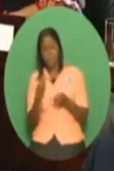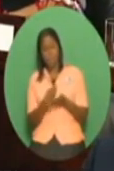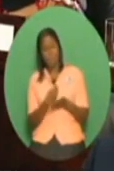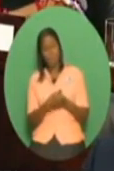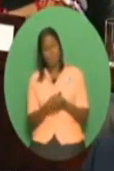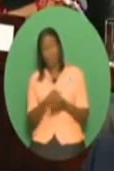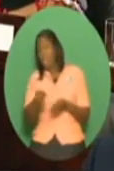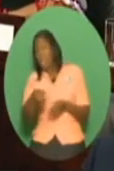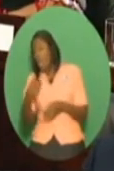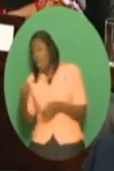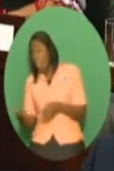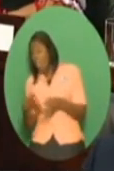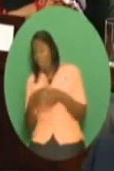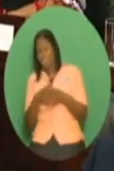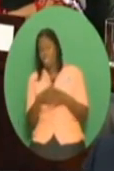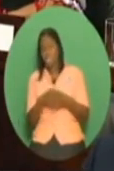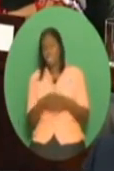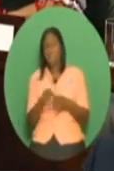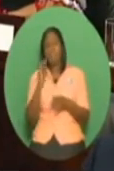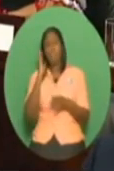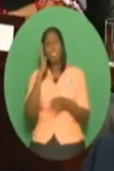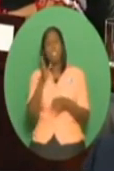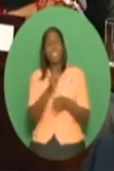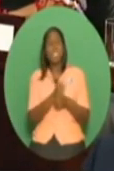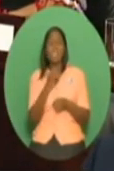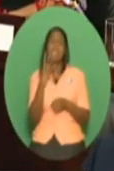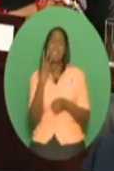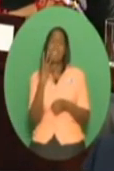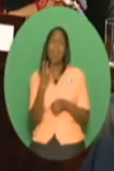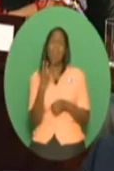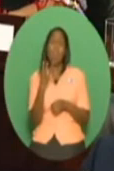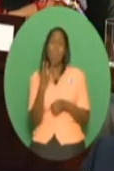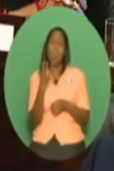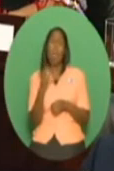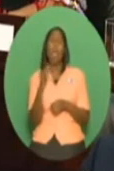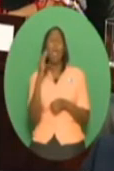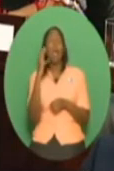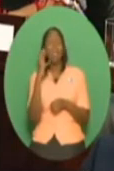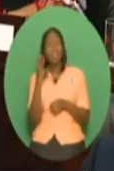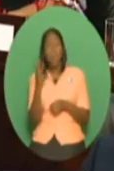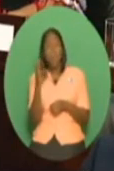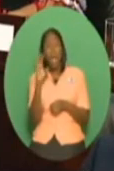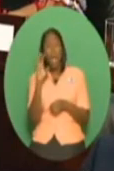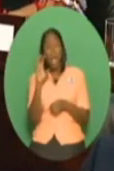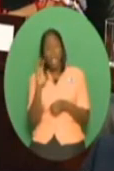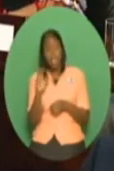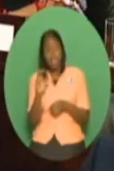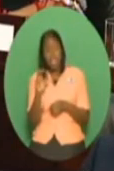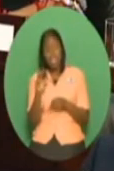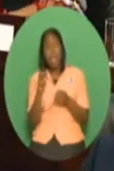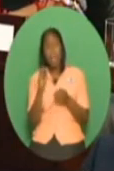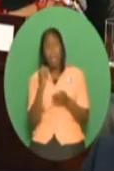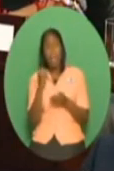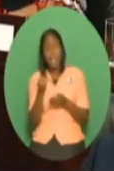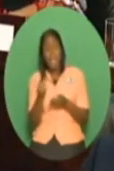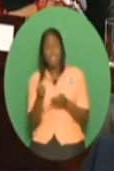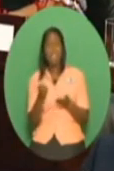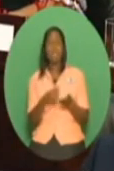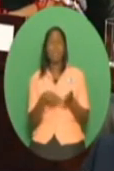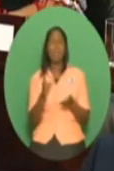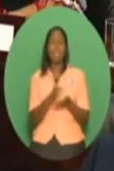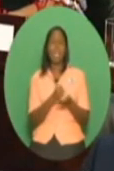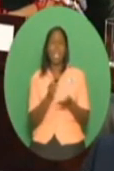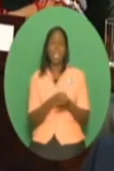of revenue we should be getting is close to $400 million. And what are we collecting, Madam Speaker? $48